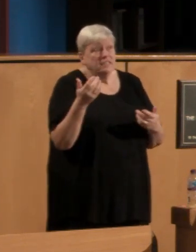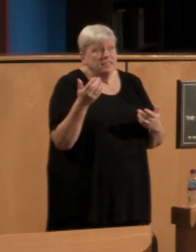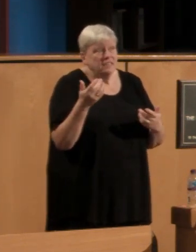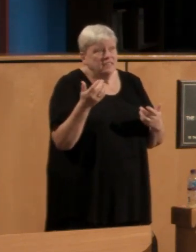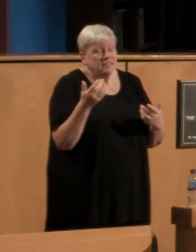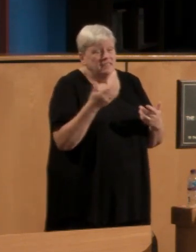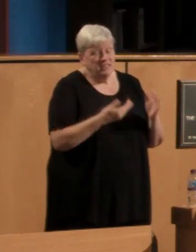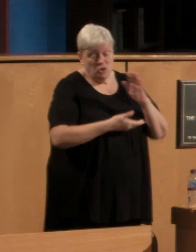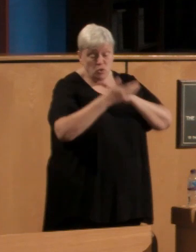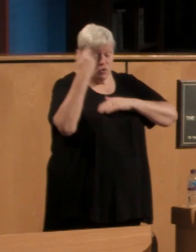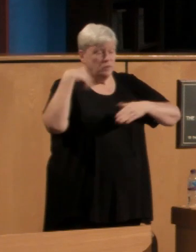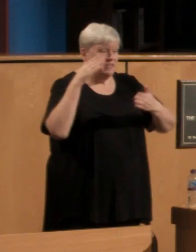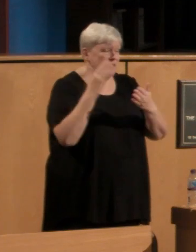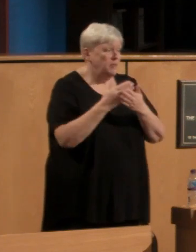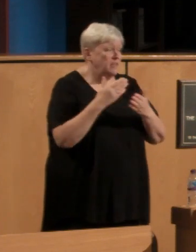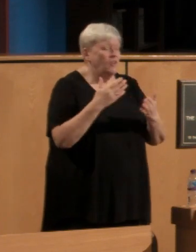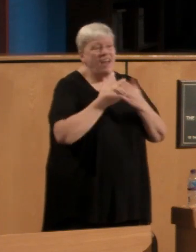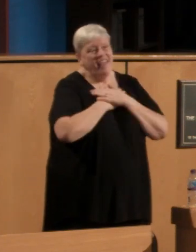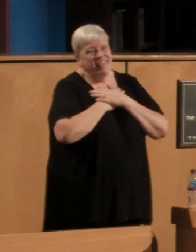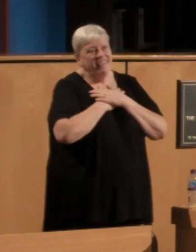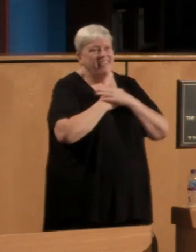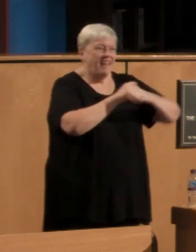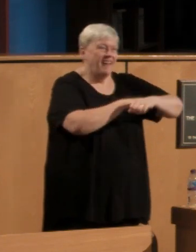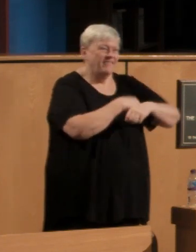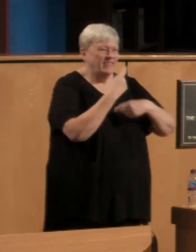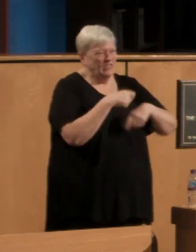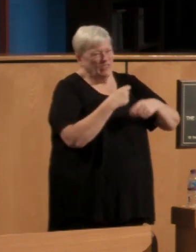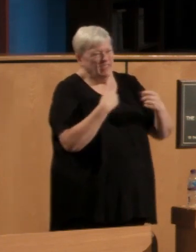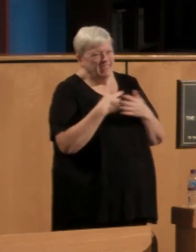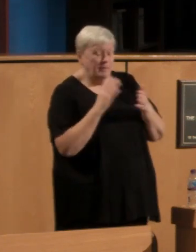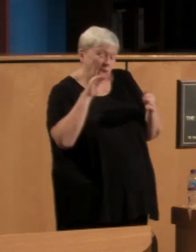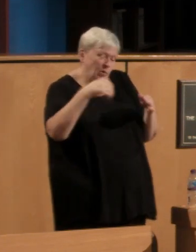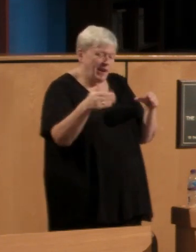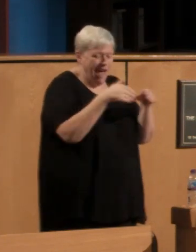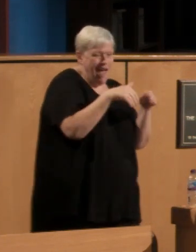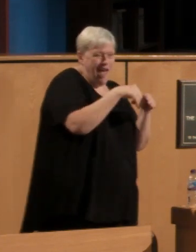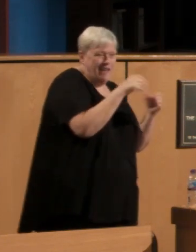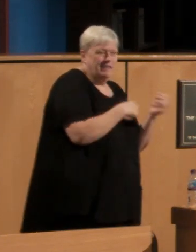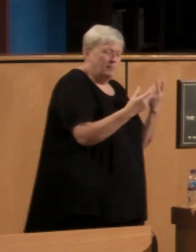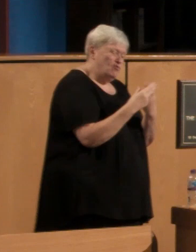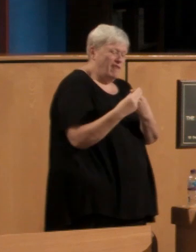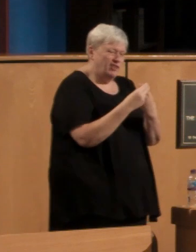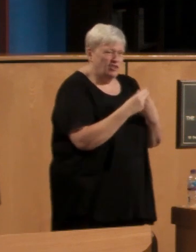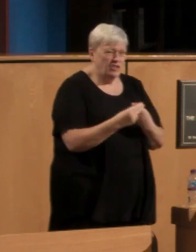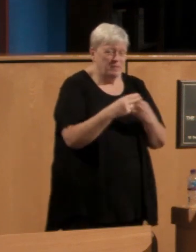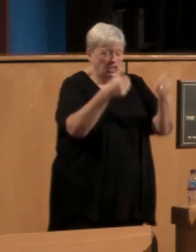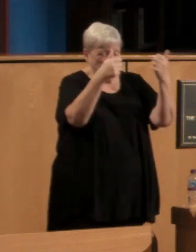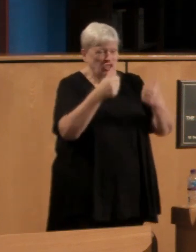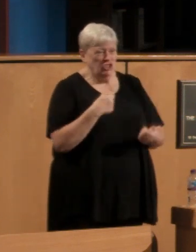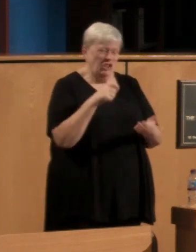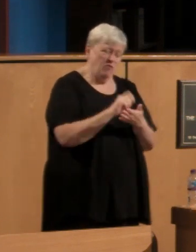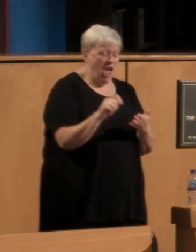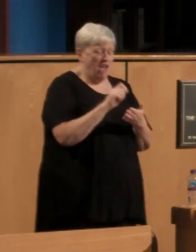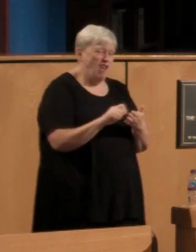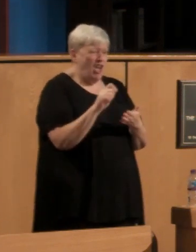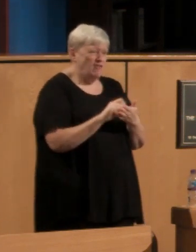it used to be that I'd be like, oh yeah, no, I love to put queer characters in, love to put queer relationships in, because I'm a great ally, you know? I'm a